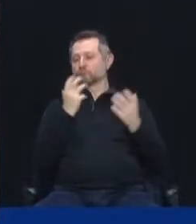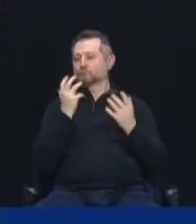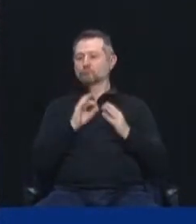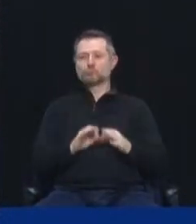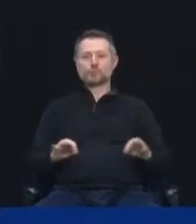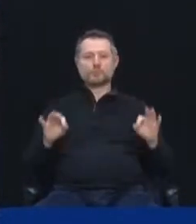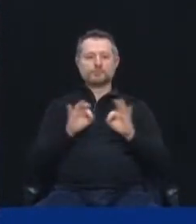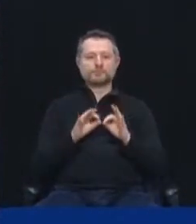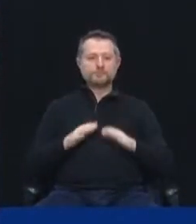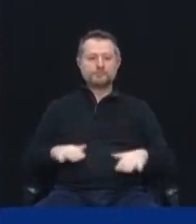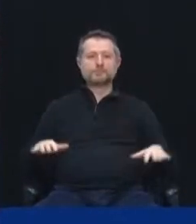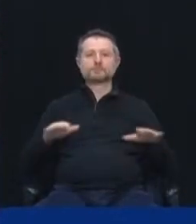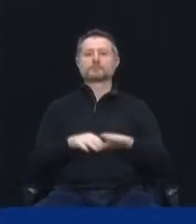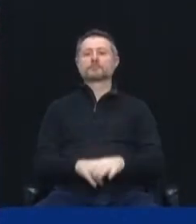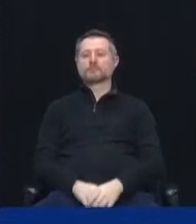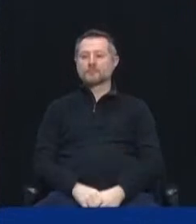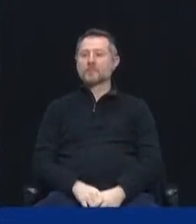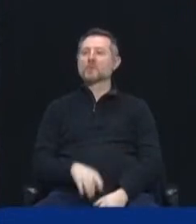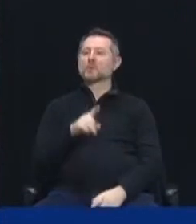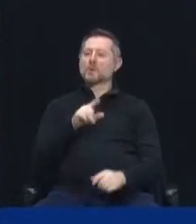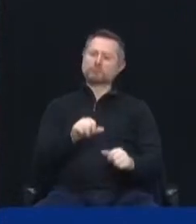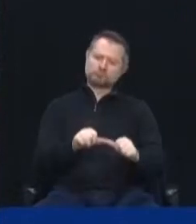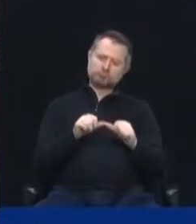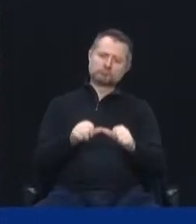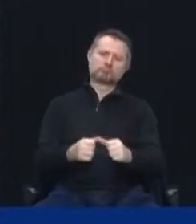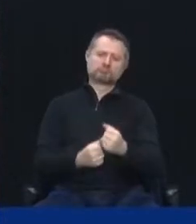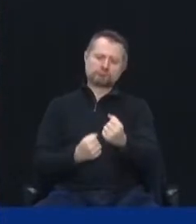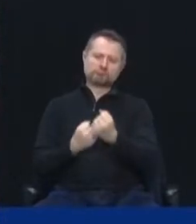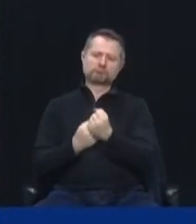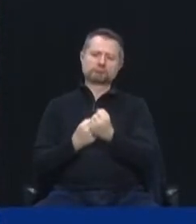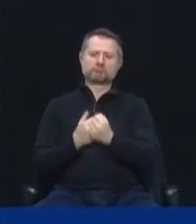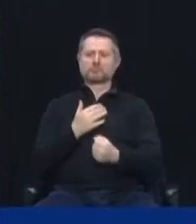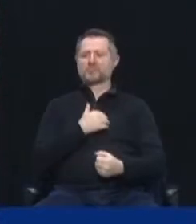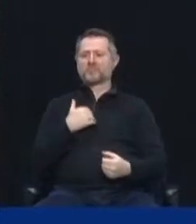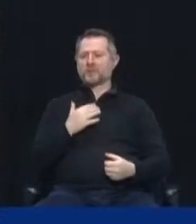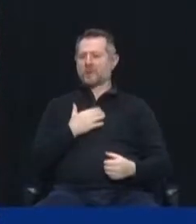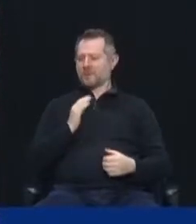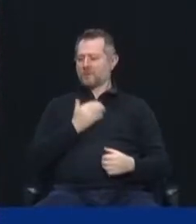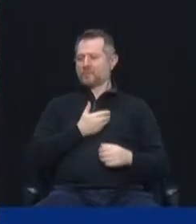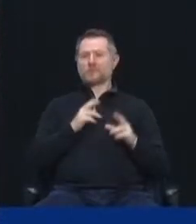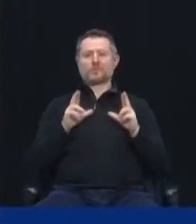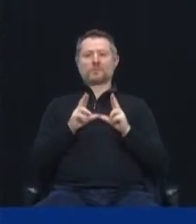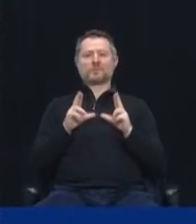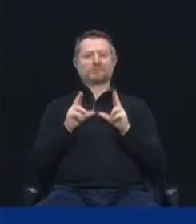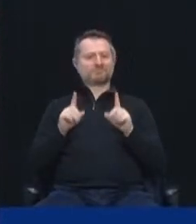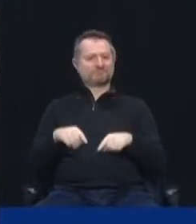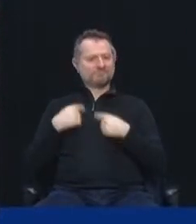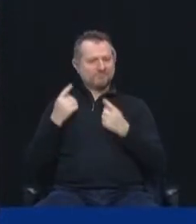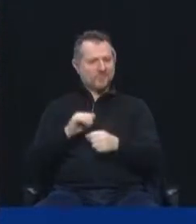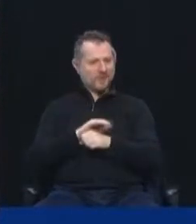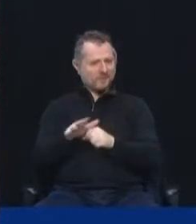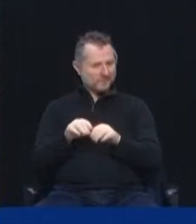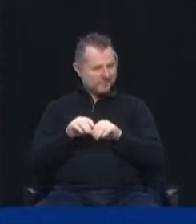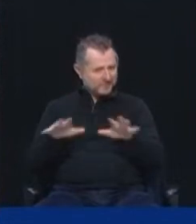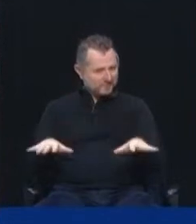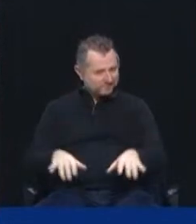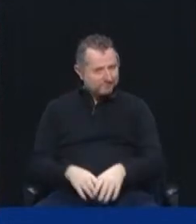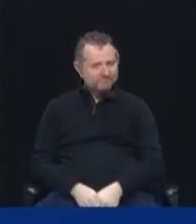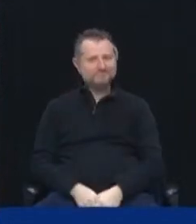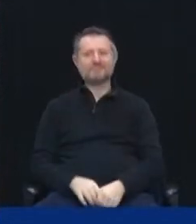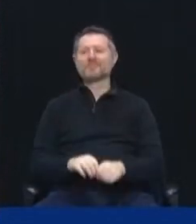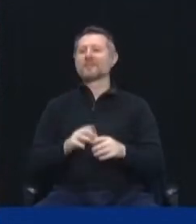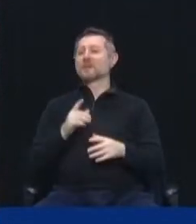have consistently supported the members of my union throughout this pandemic, often when they couldn't